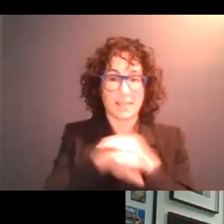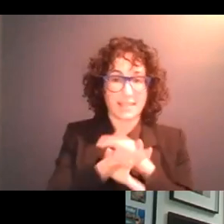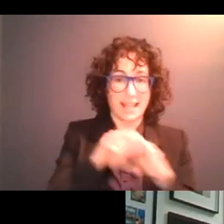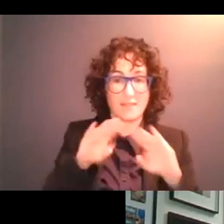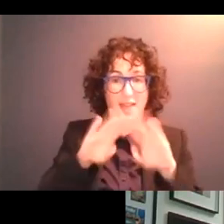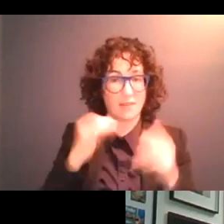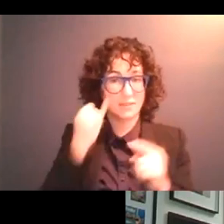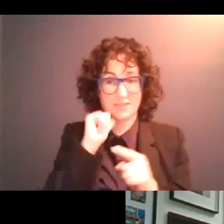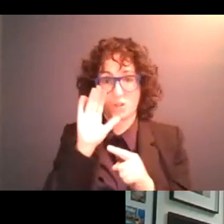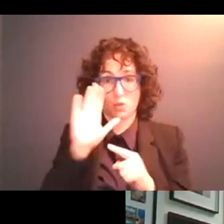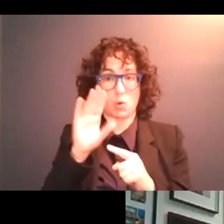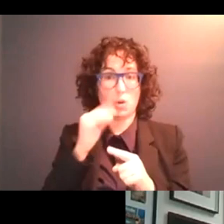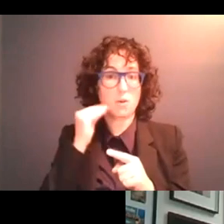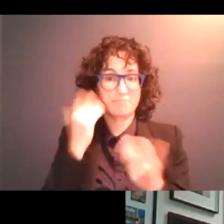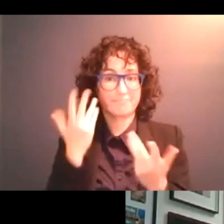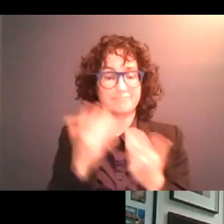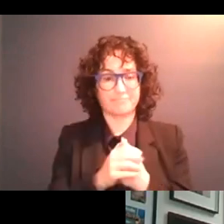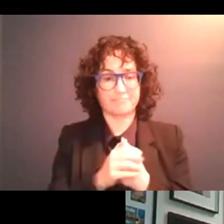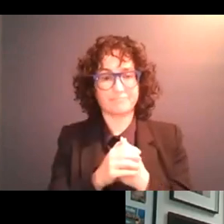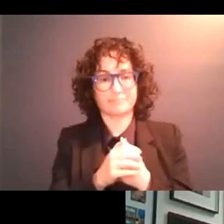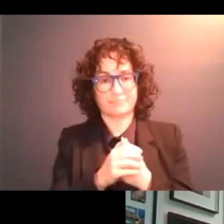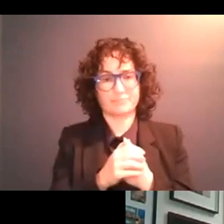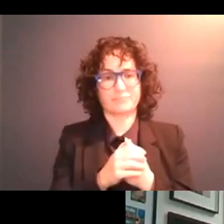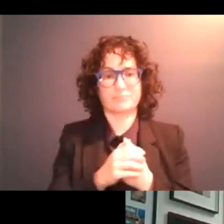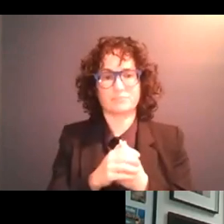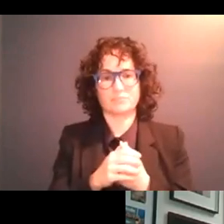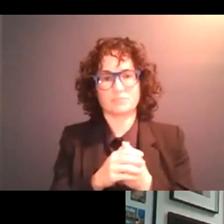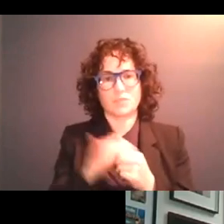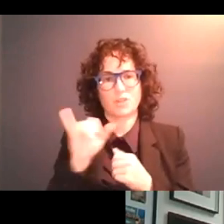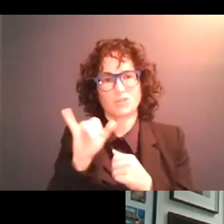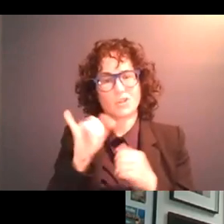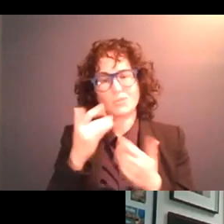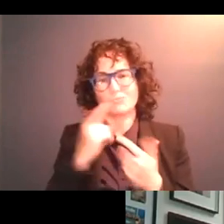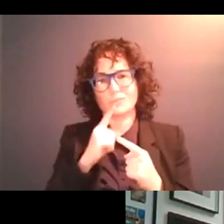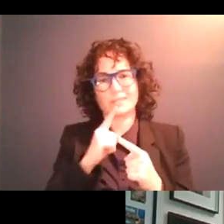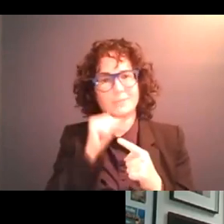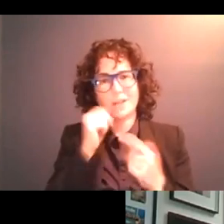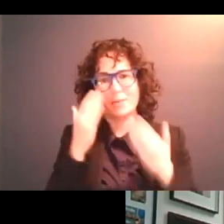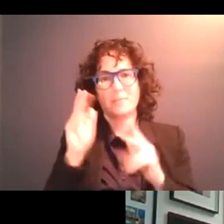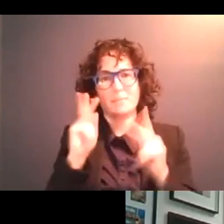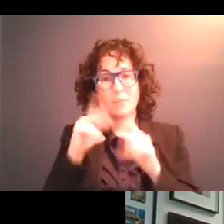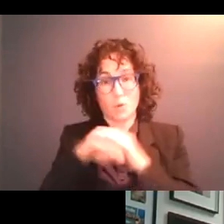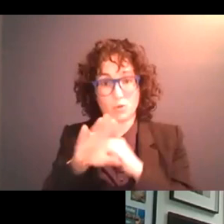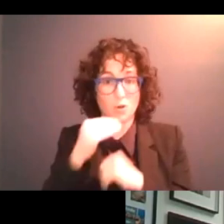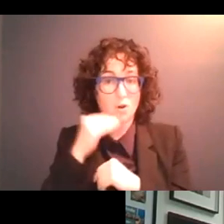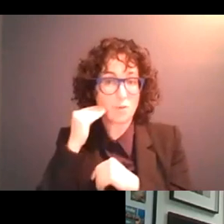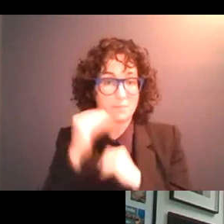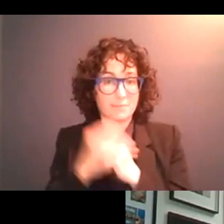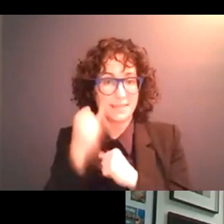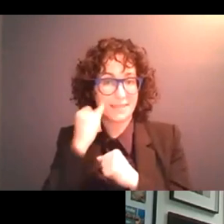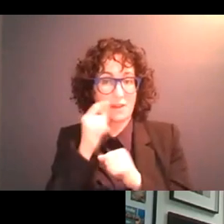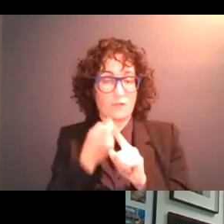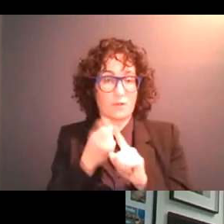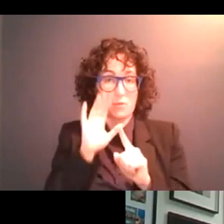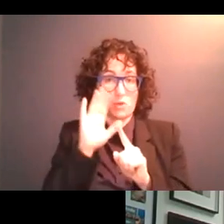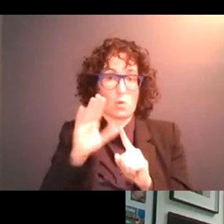primary household or receiving visitations from anybody that is not from your immediate